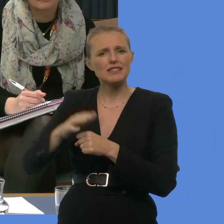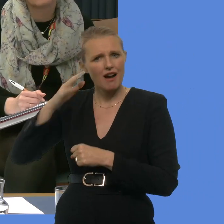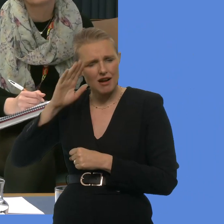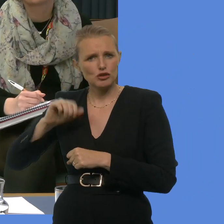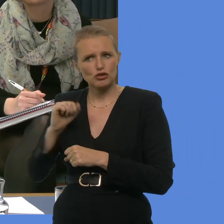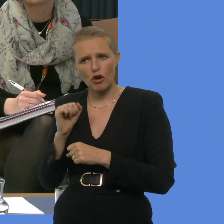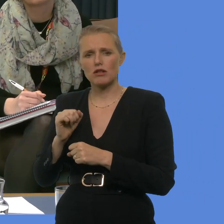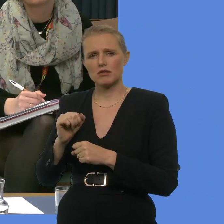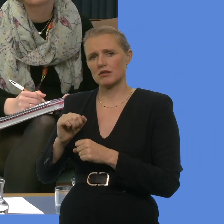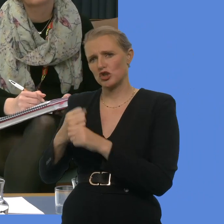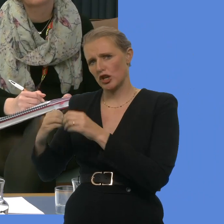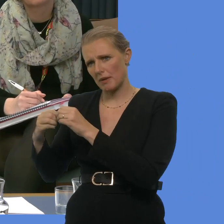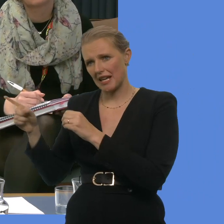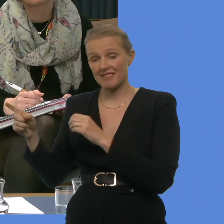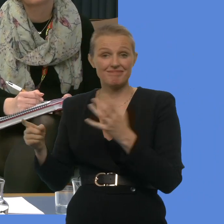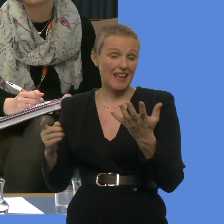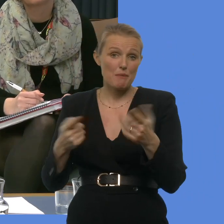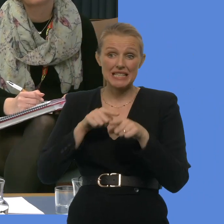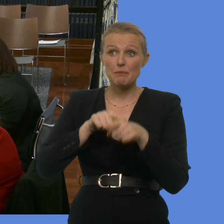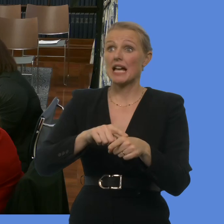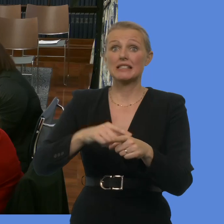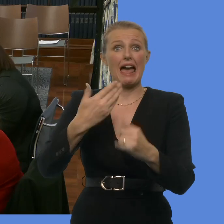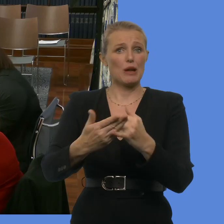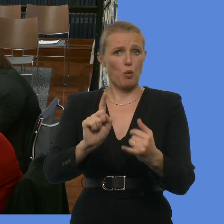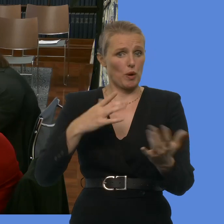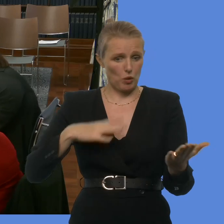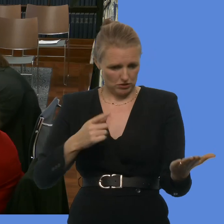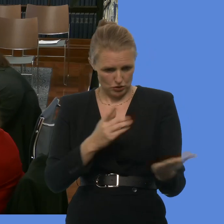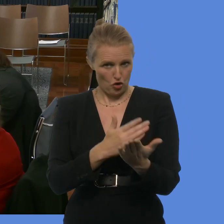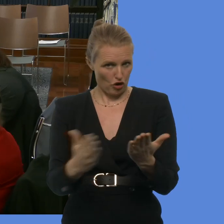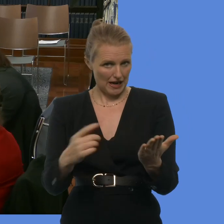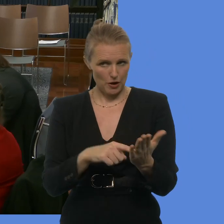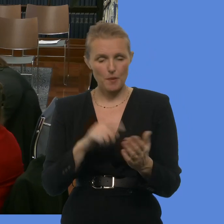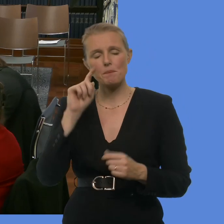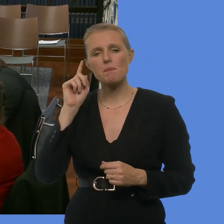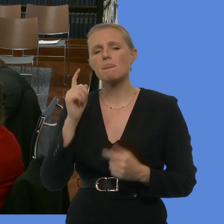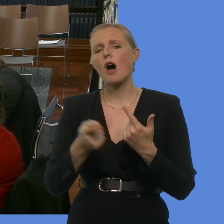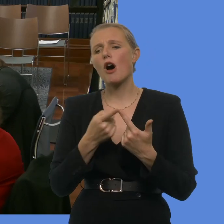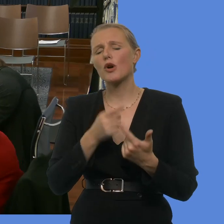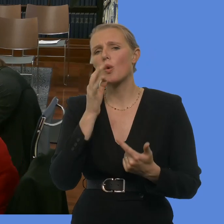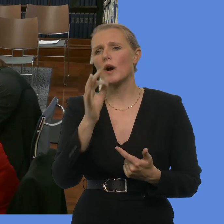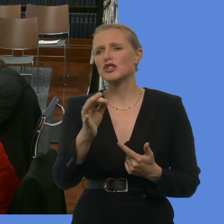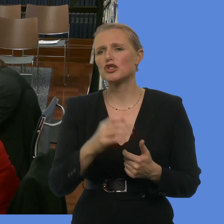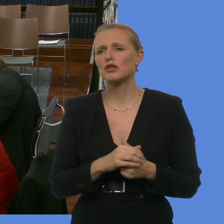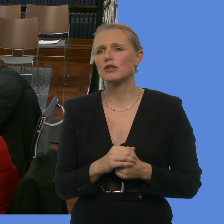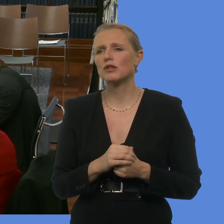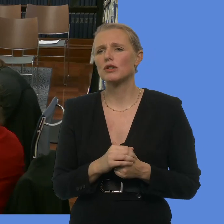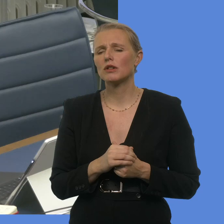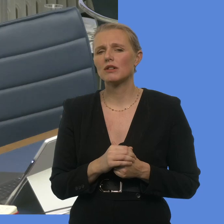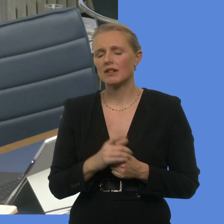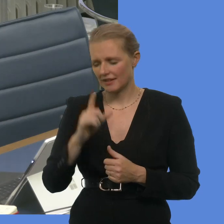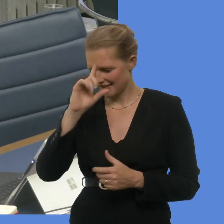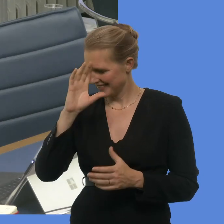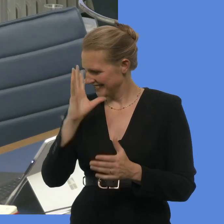for you. Well, maybe see. It depends what we're going for, of course. The only other thing I wanted to ask about is, you see, it's gone out of my